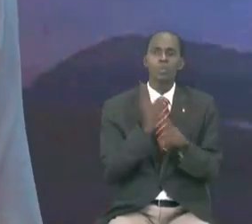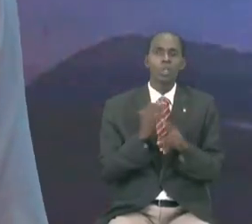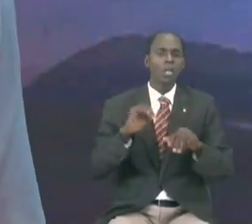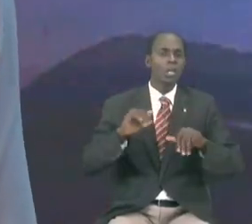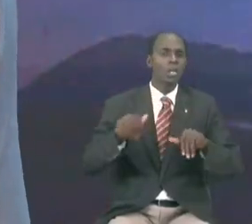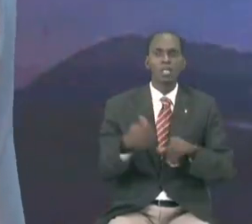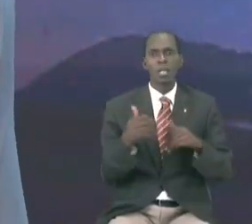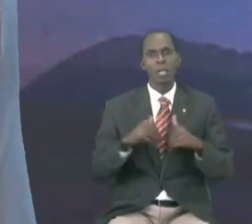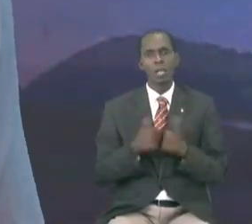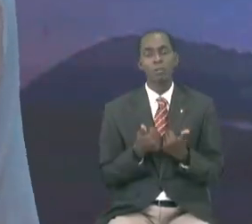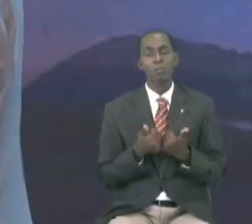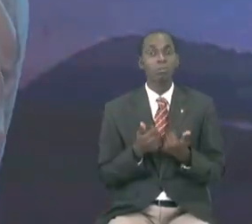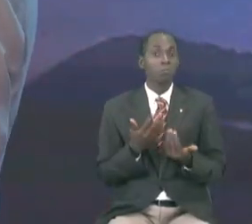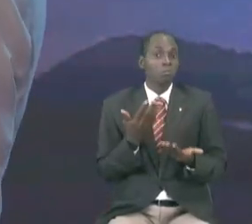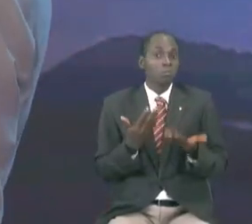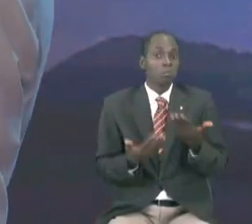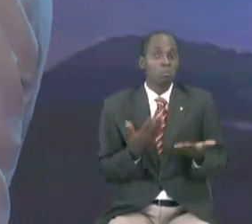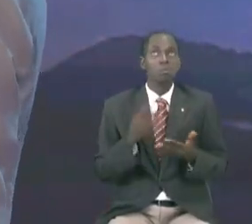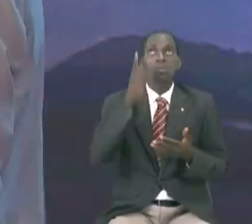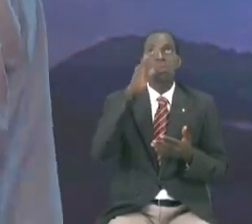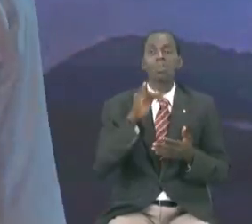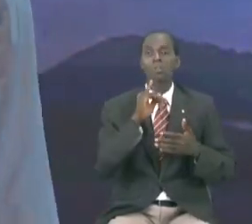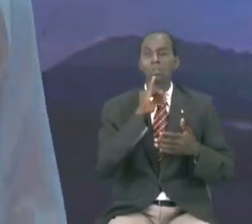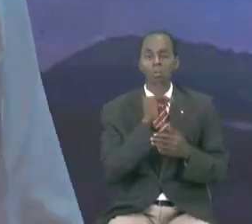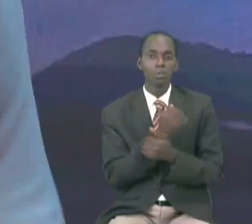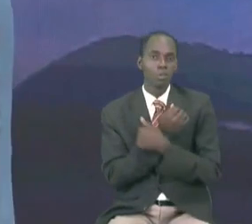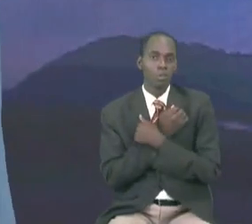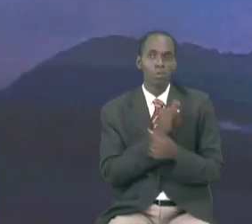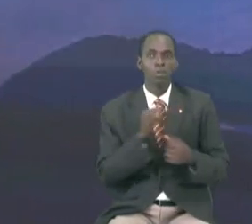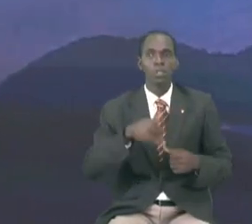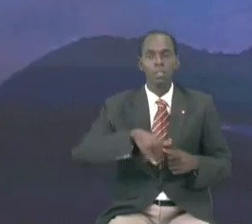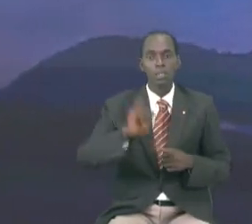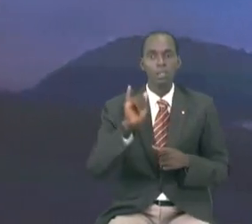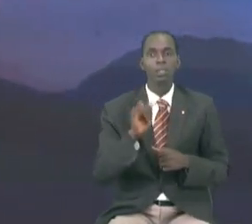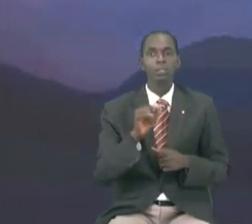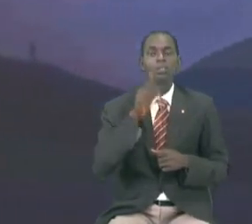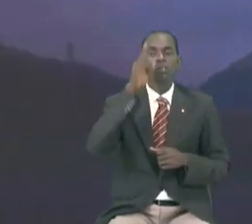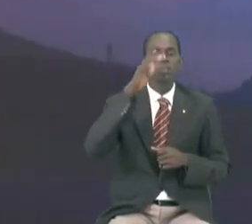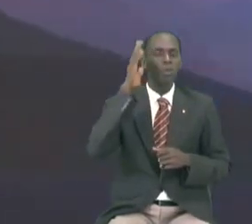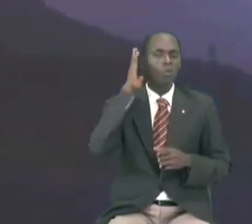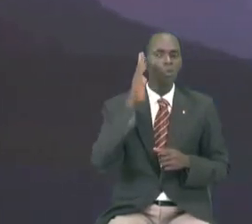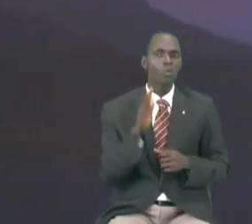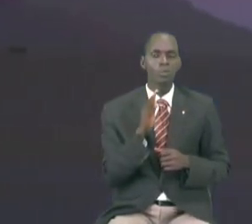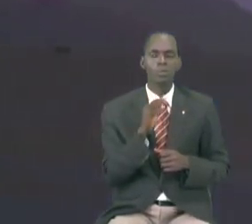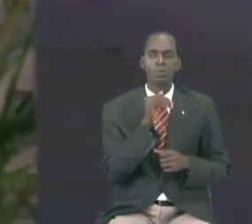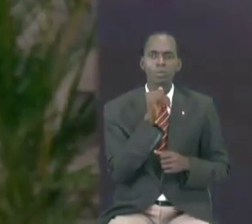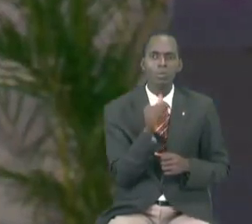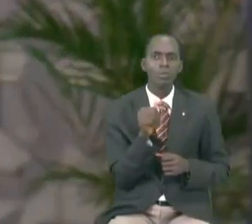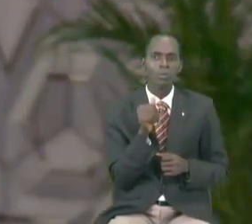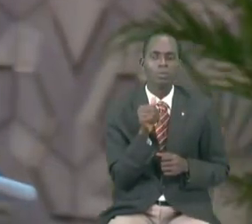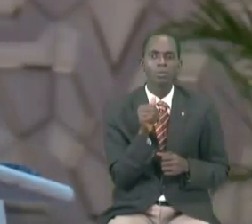that rude behavior against the Creator. It says in